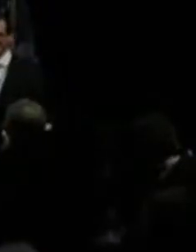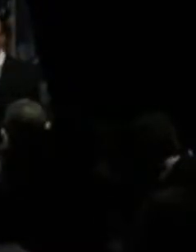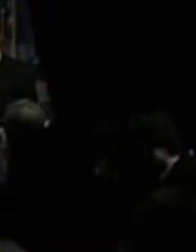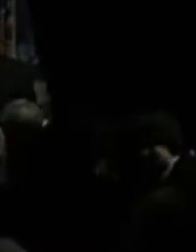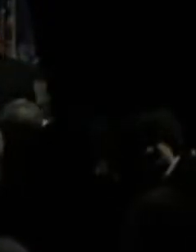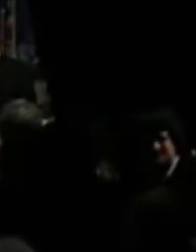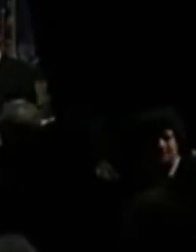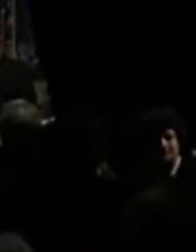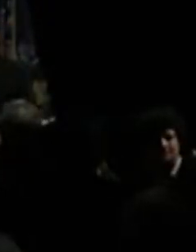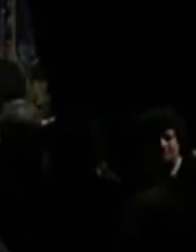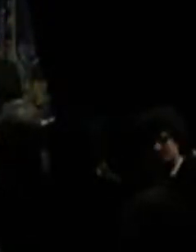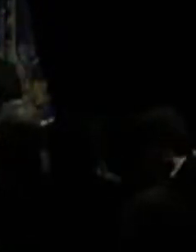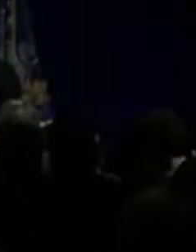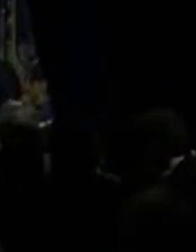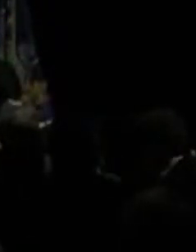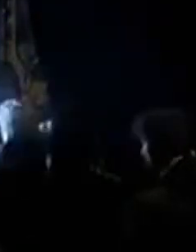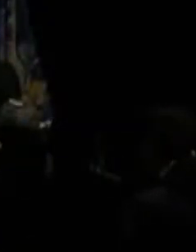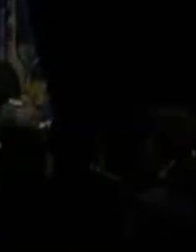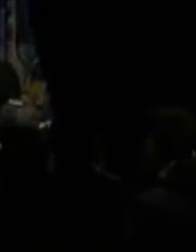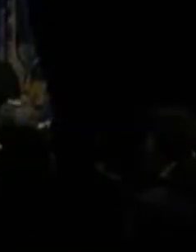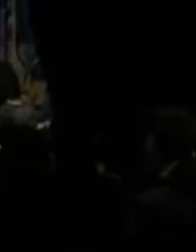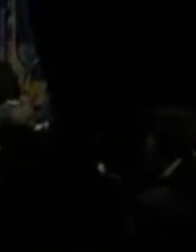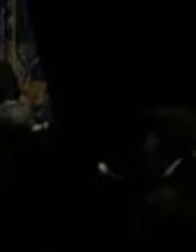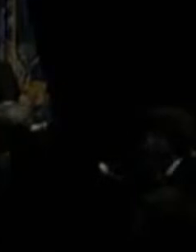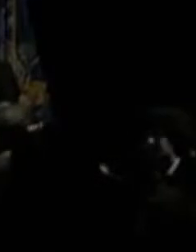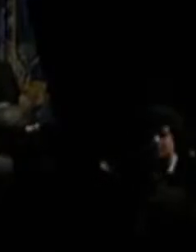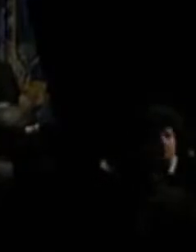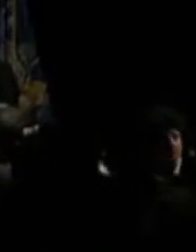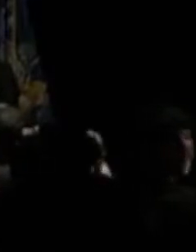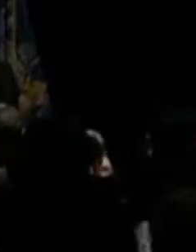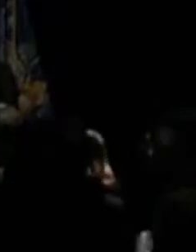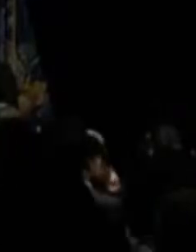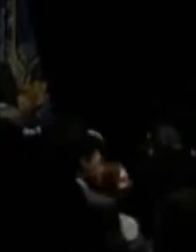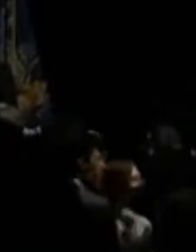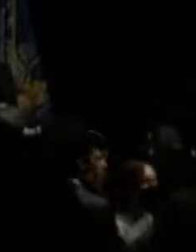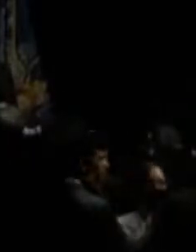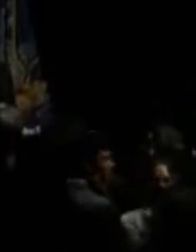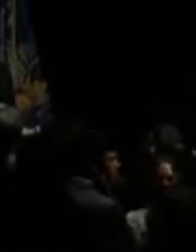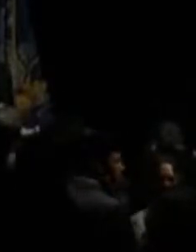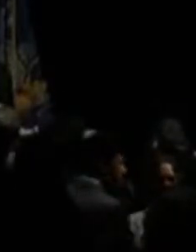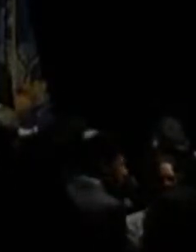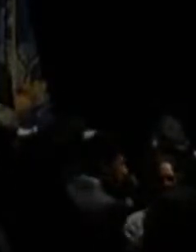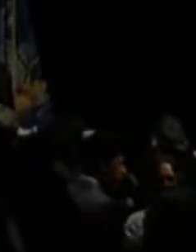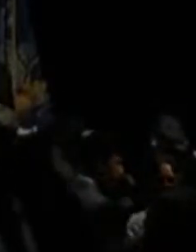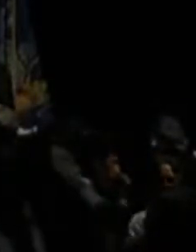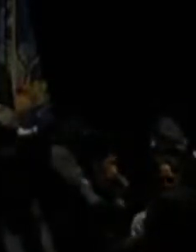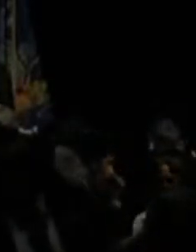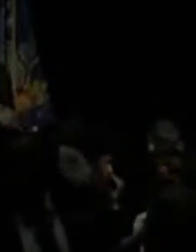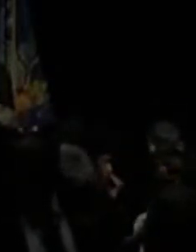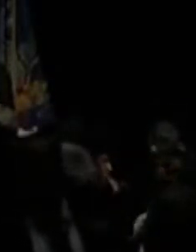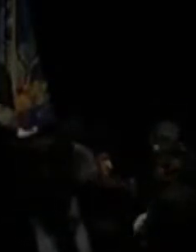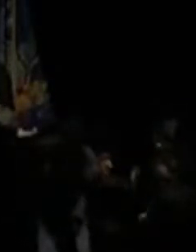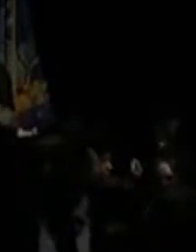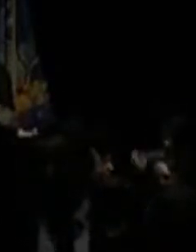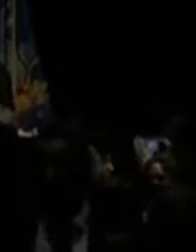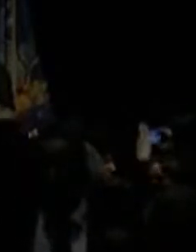Welcome to New York. It's been waiting for you. Welcome to New York. Welcome to New